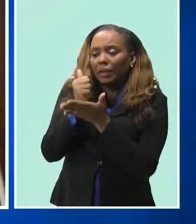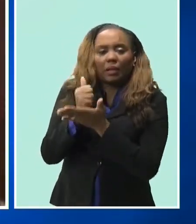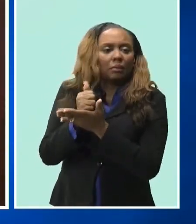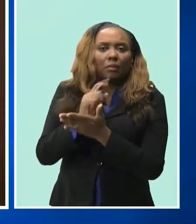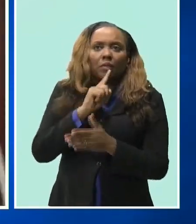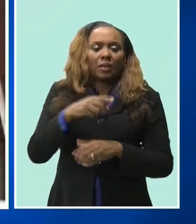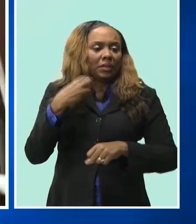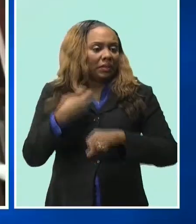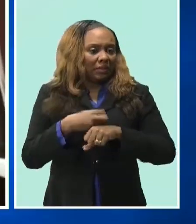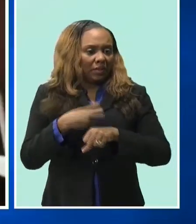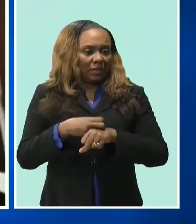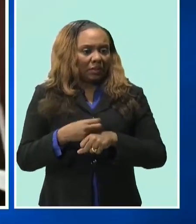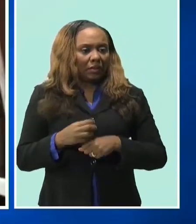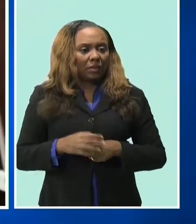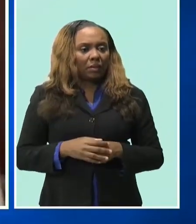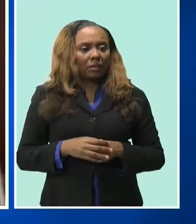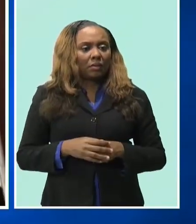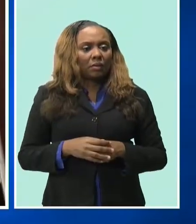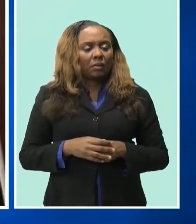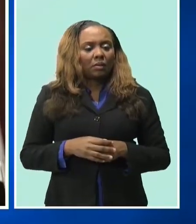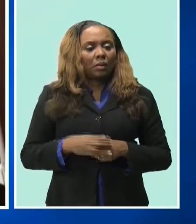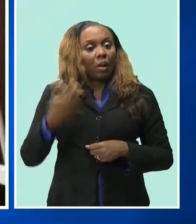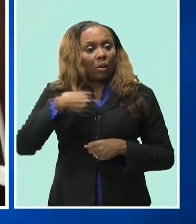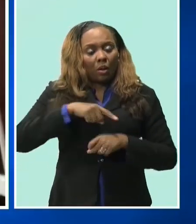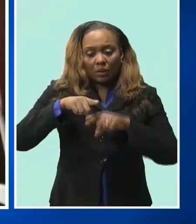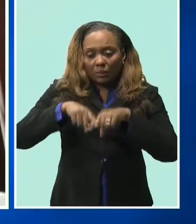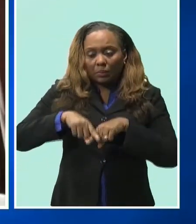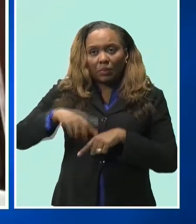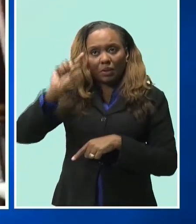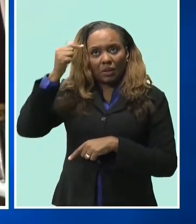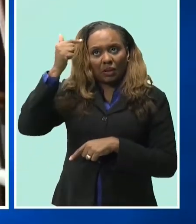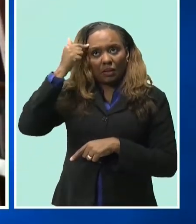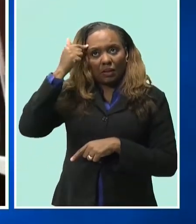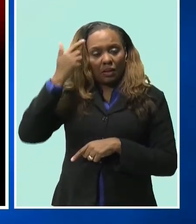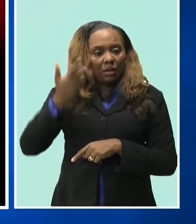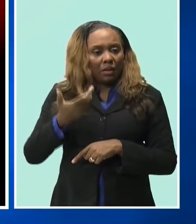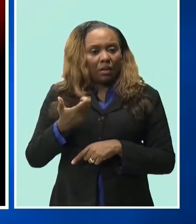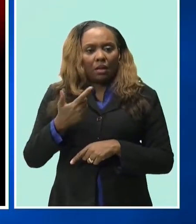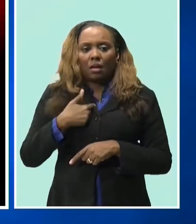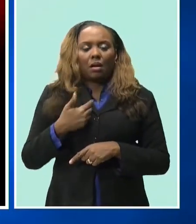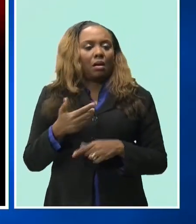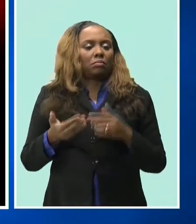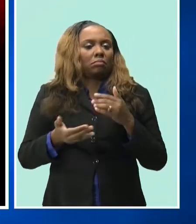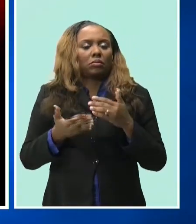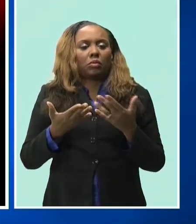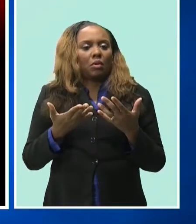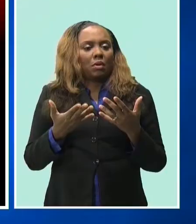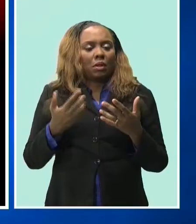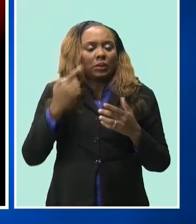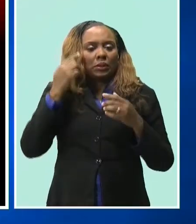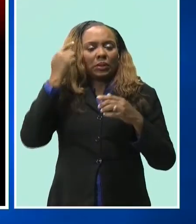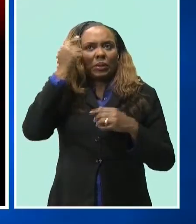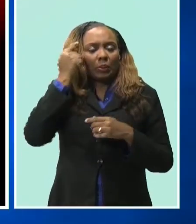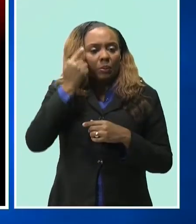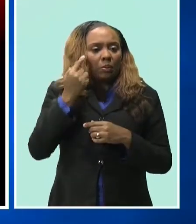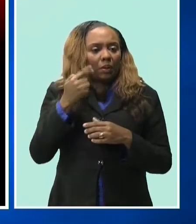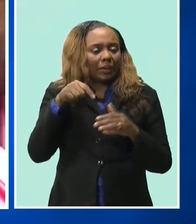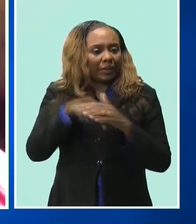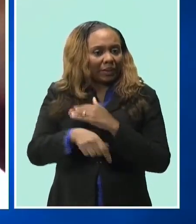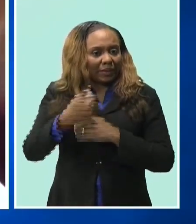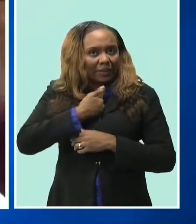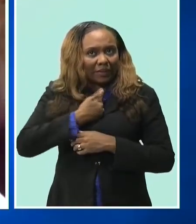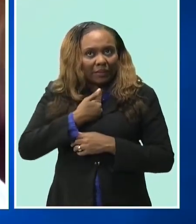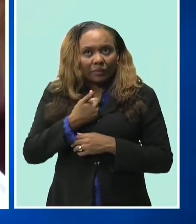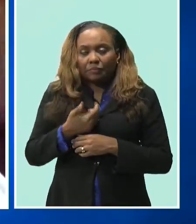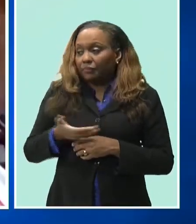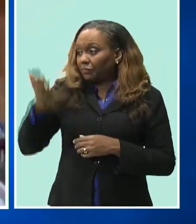really depending on them like that on the level right now. We can then Buffy commit suicide right here. Williams lives with his partner, LaShawn McIntosh, in